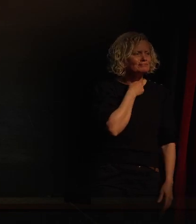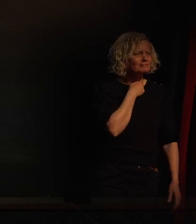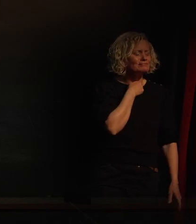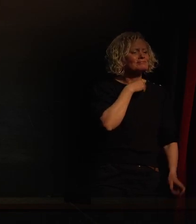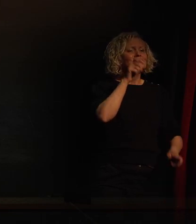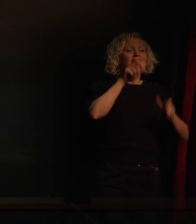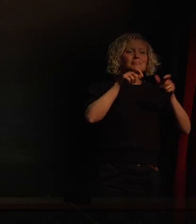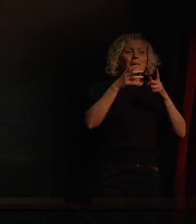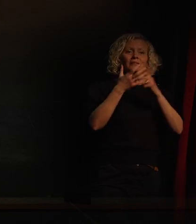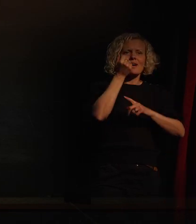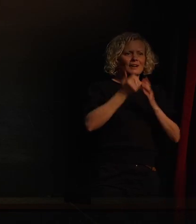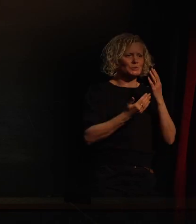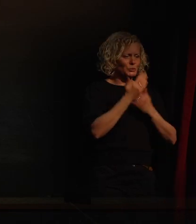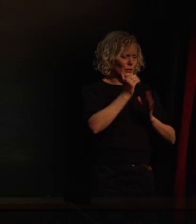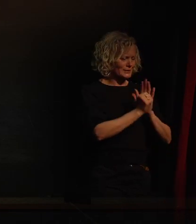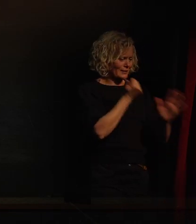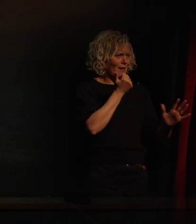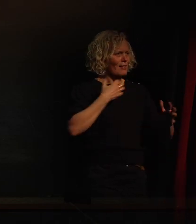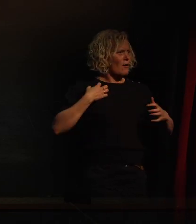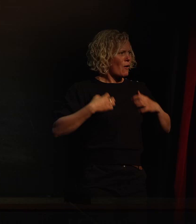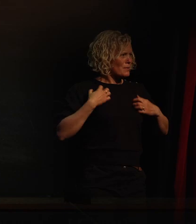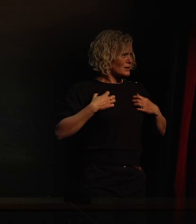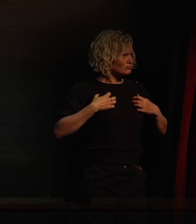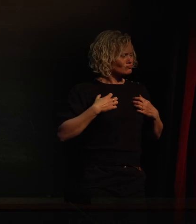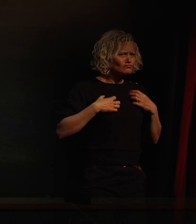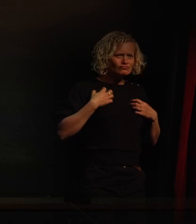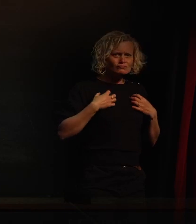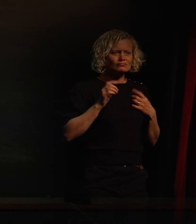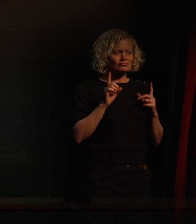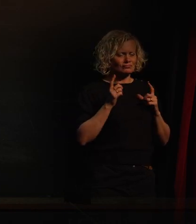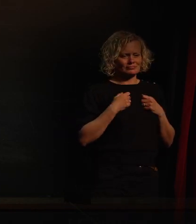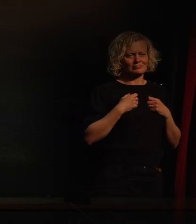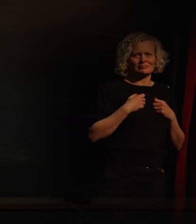People found new skills and hobbies.